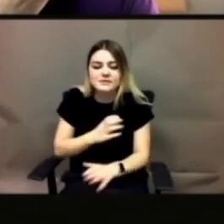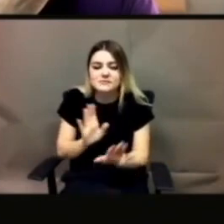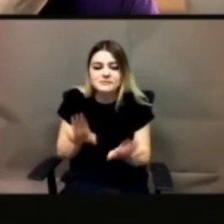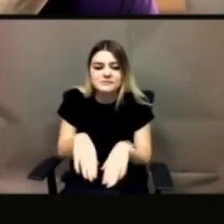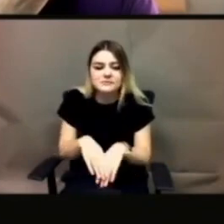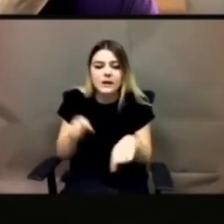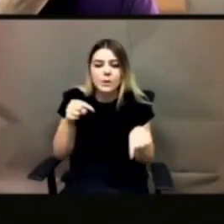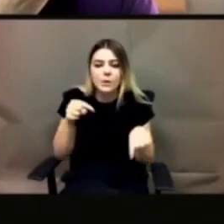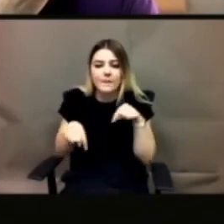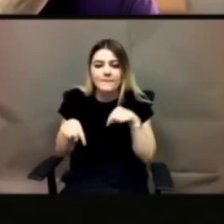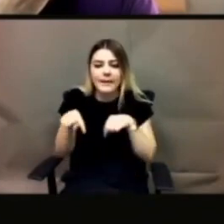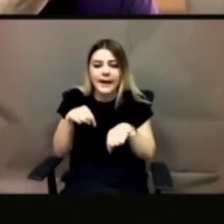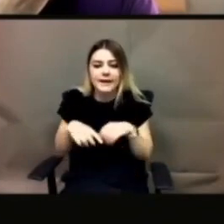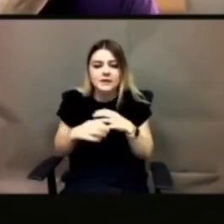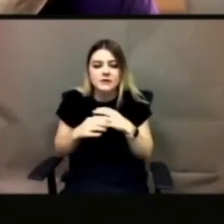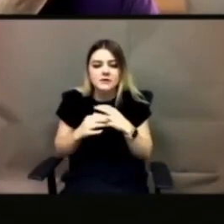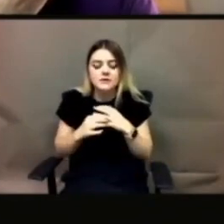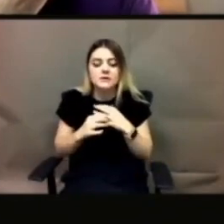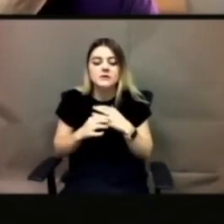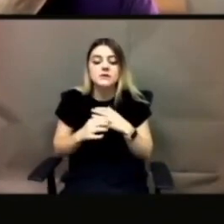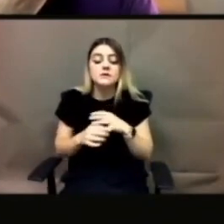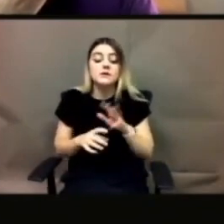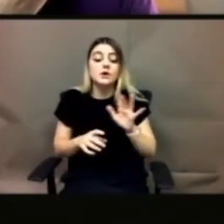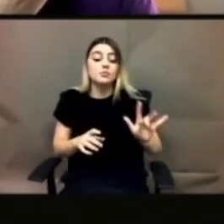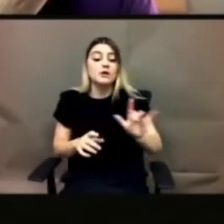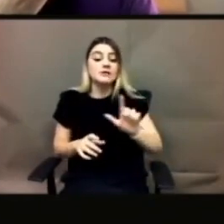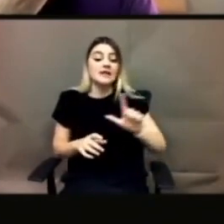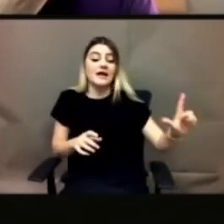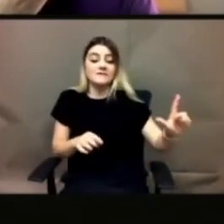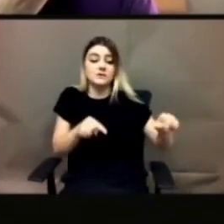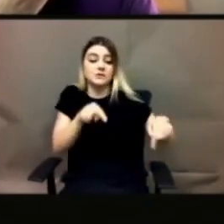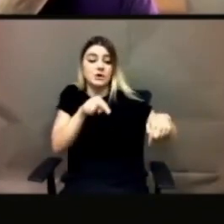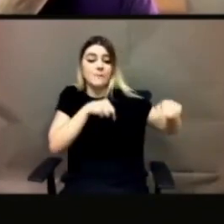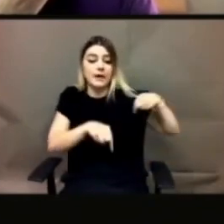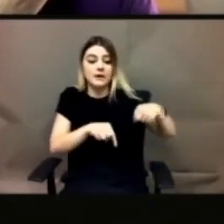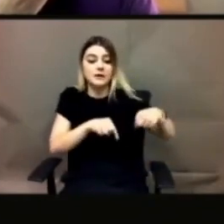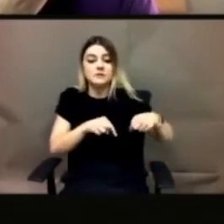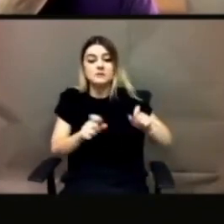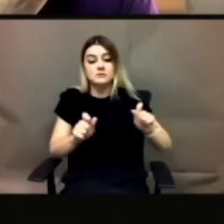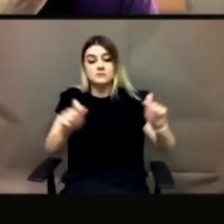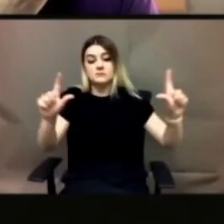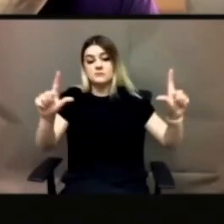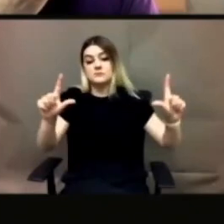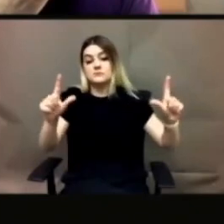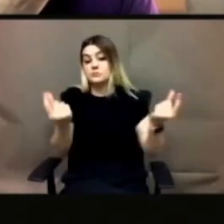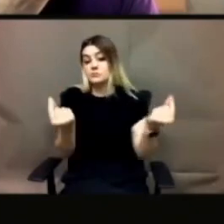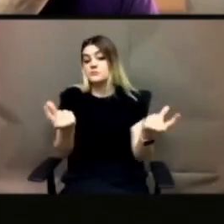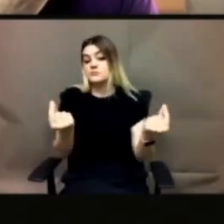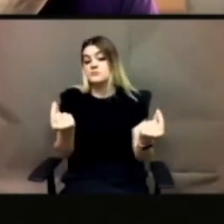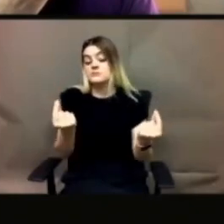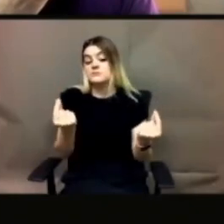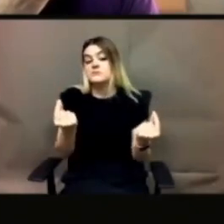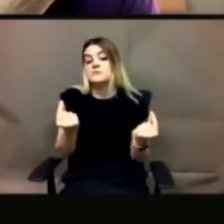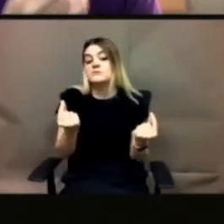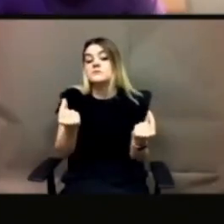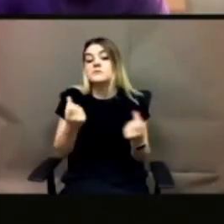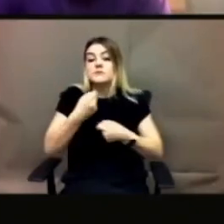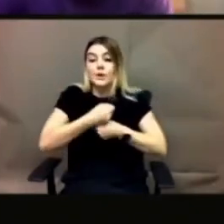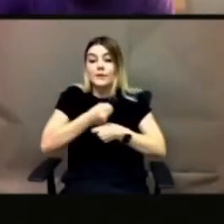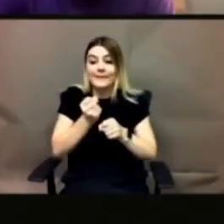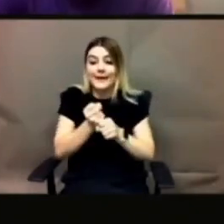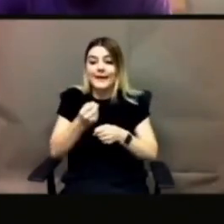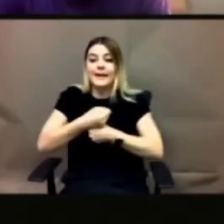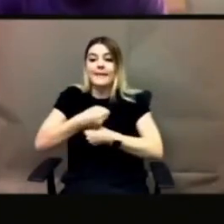go back. Let me press left to go back. And I'm here at the slide that says what I'm doing is I'm plugging the Makey Makey into